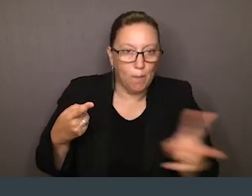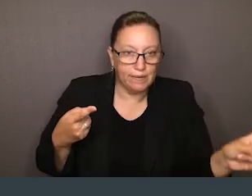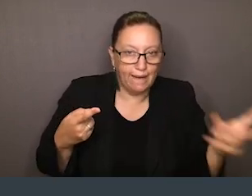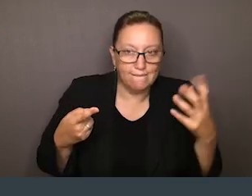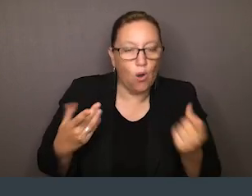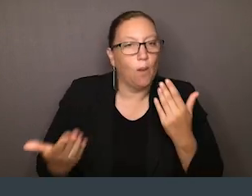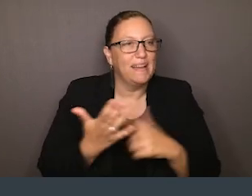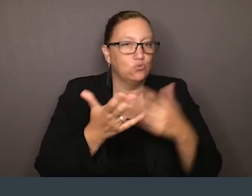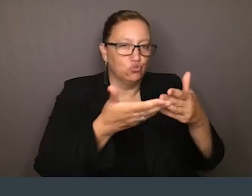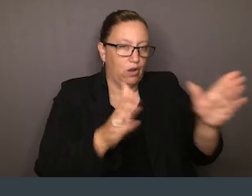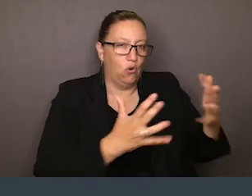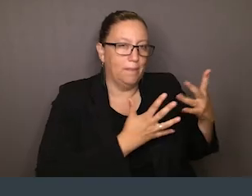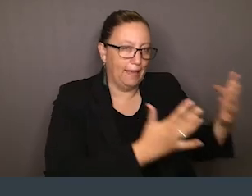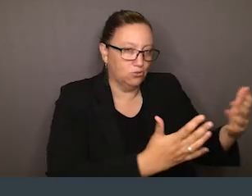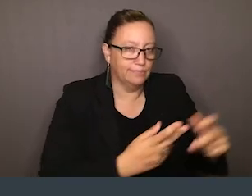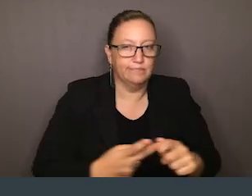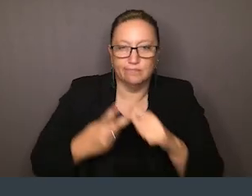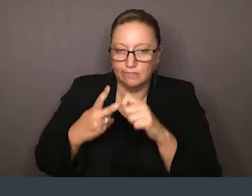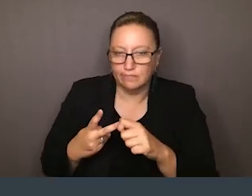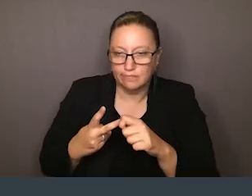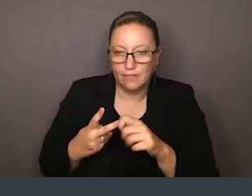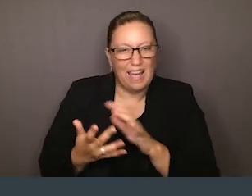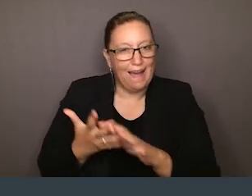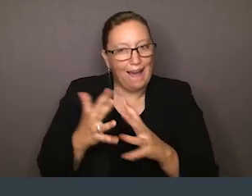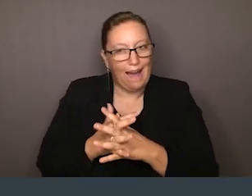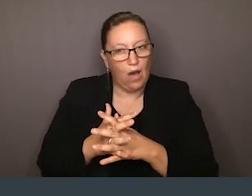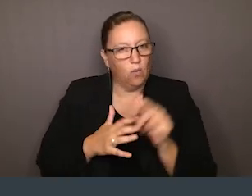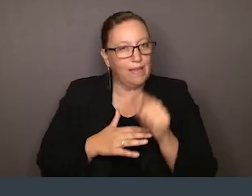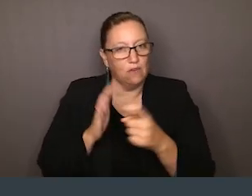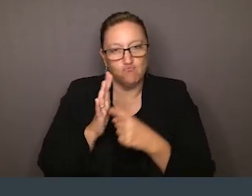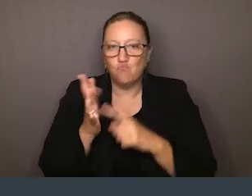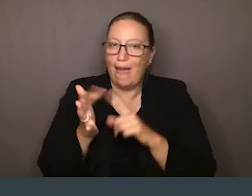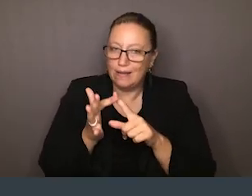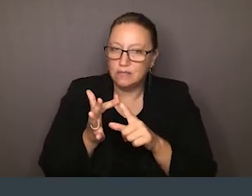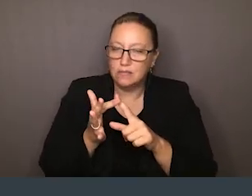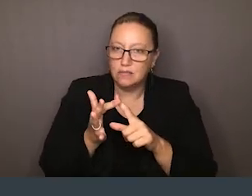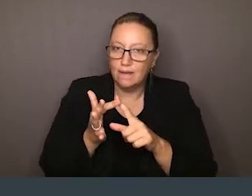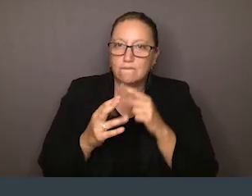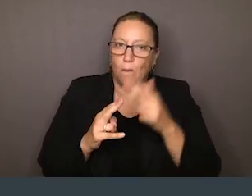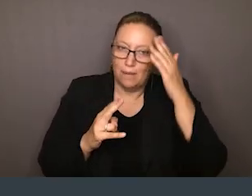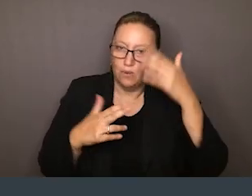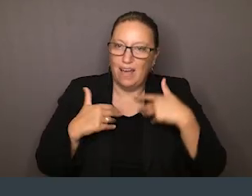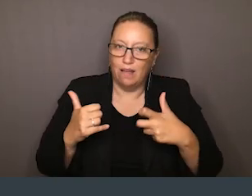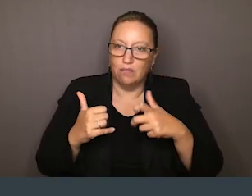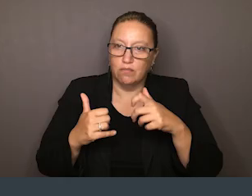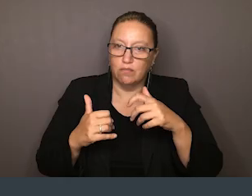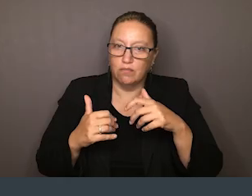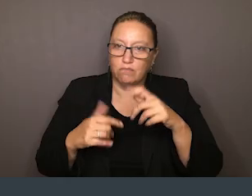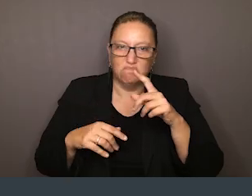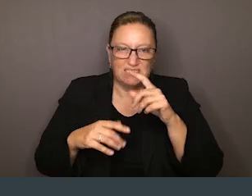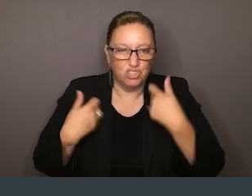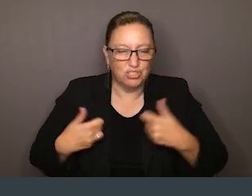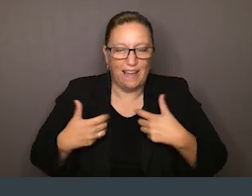health conditions compared to the general population and how those rates of mental health conditions